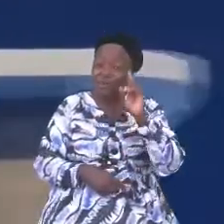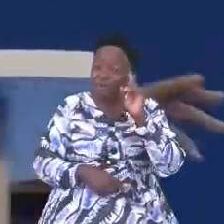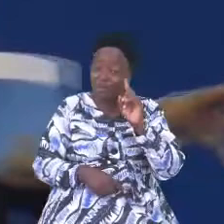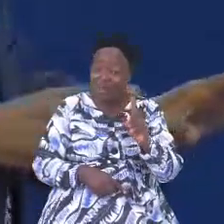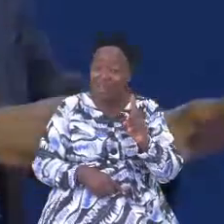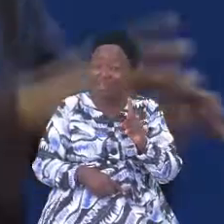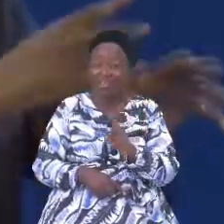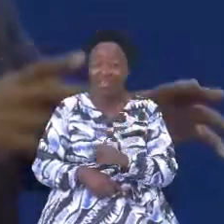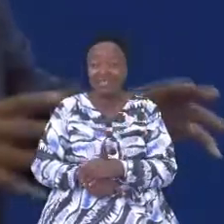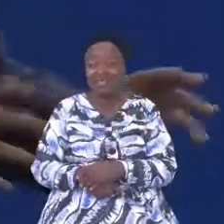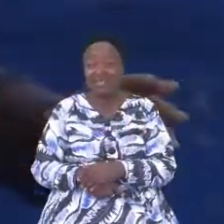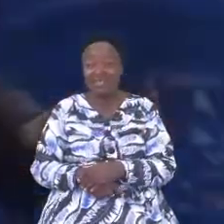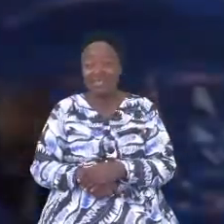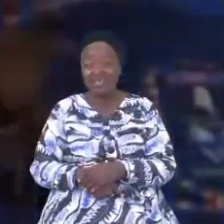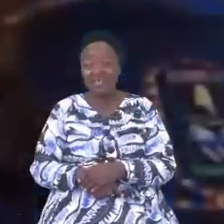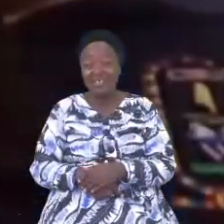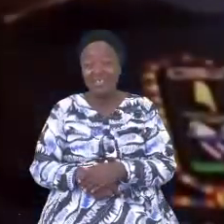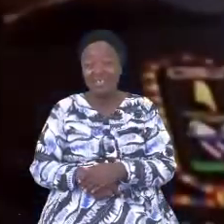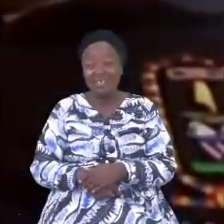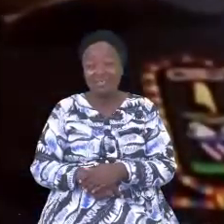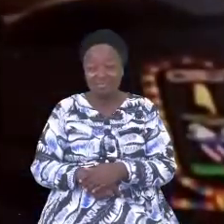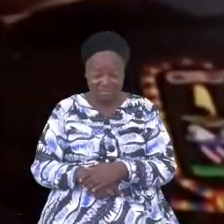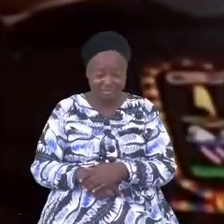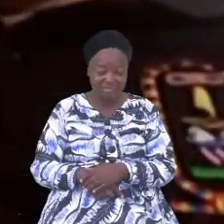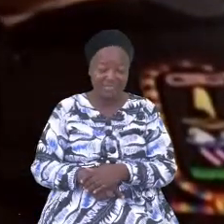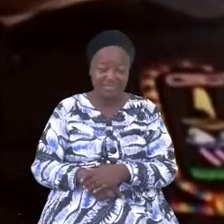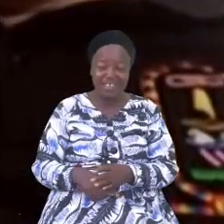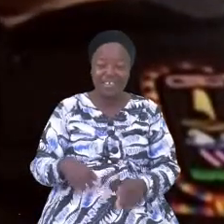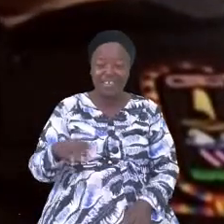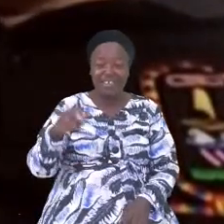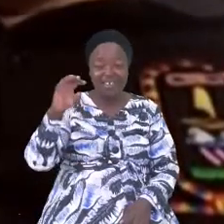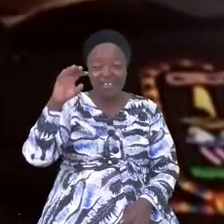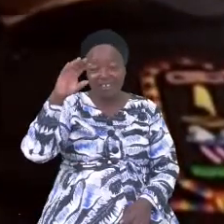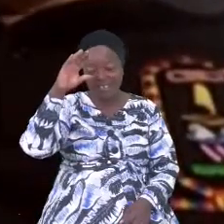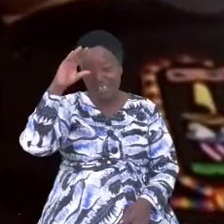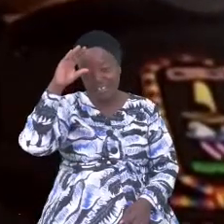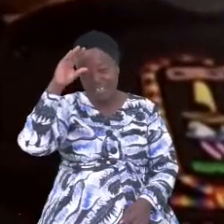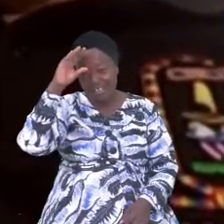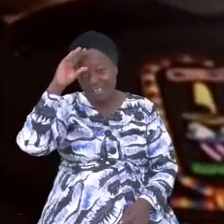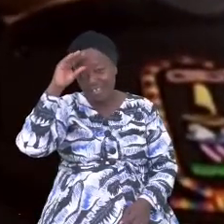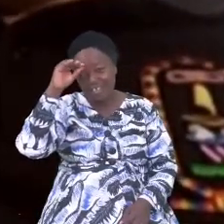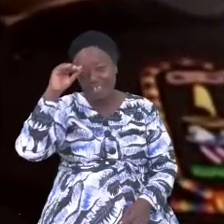is, he was a herbalist. What did I say?